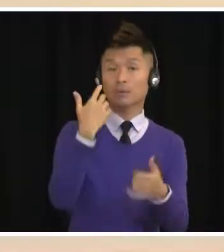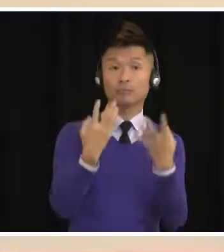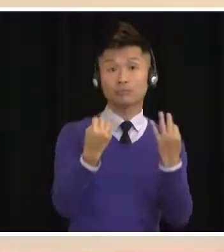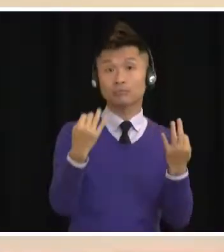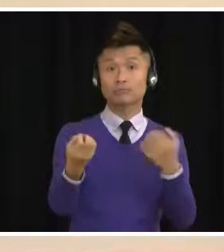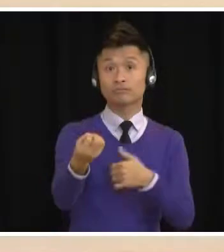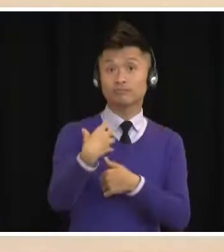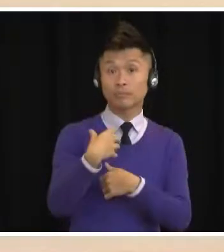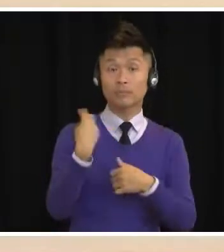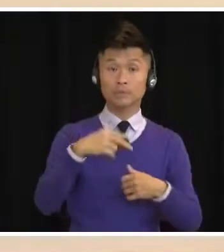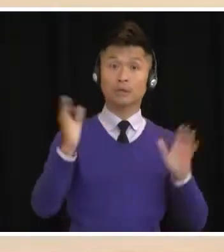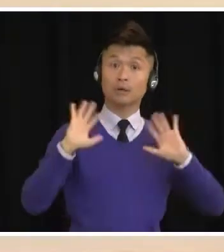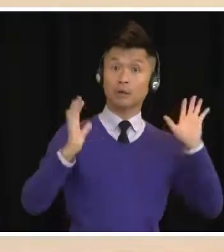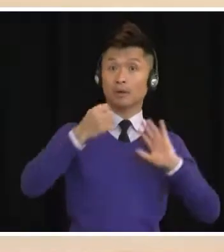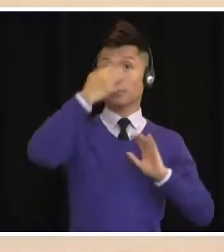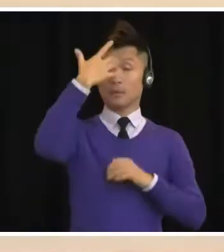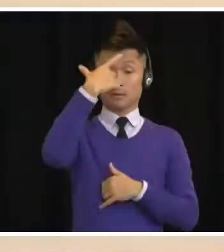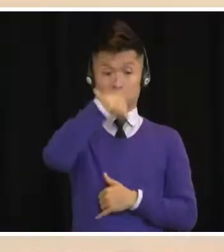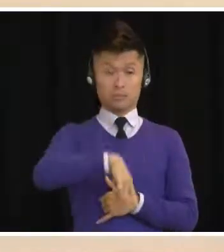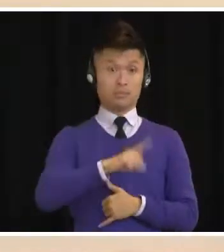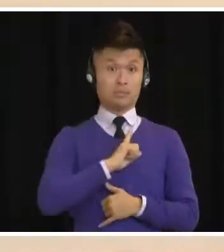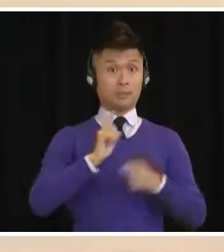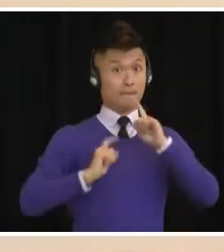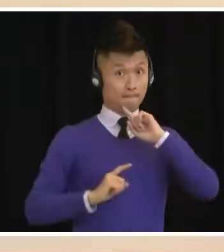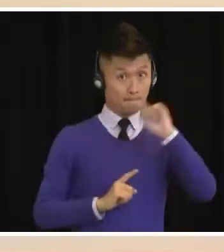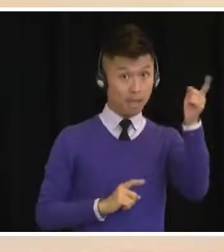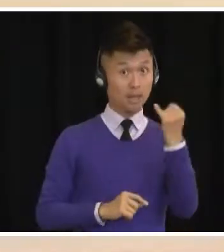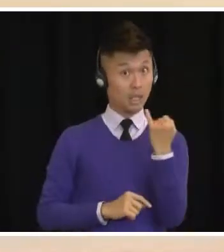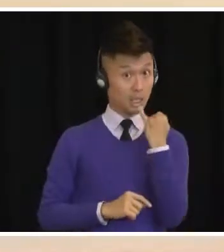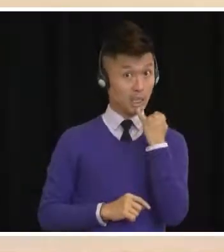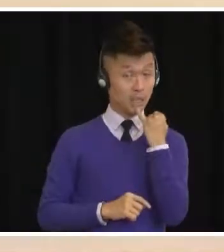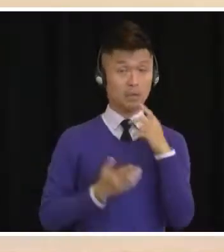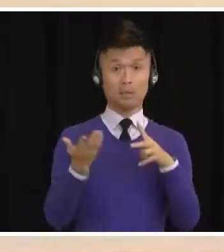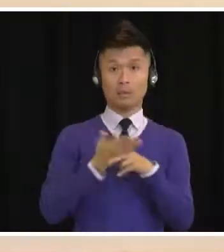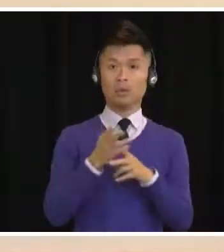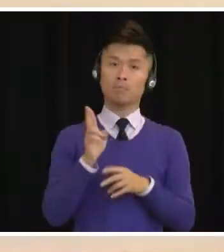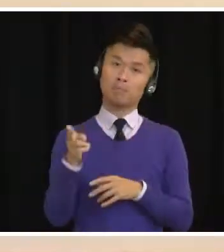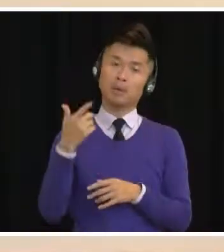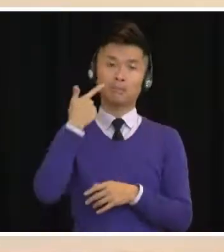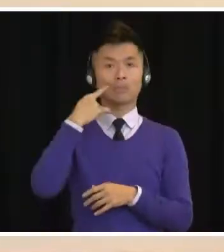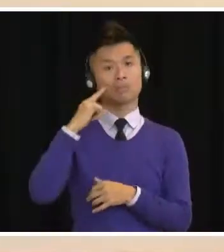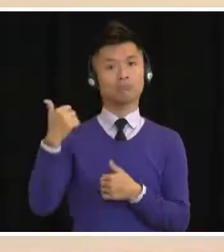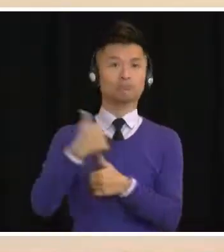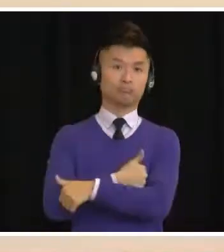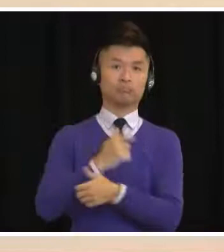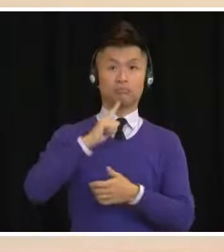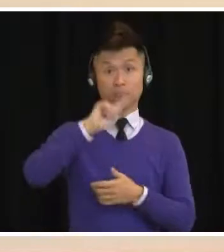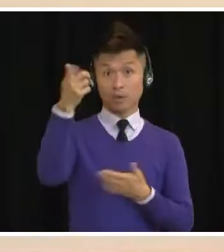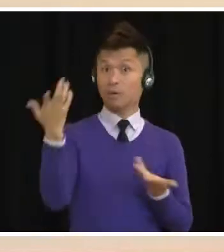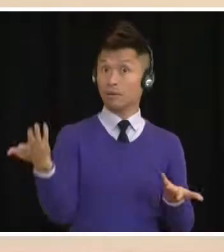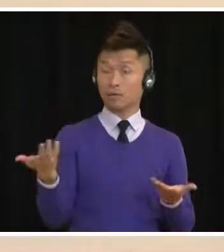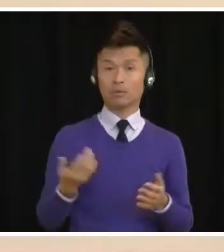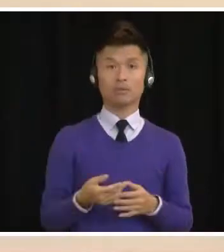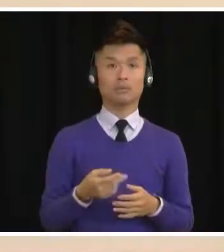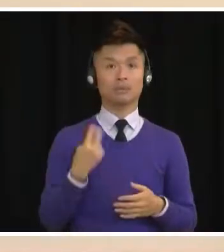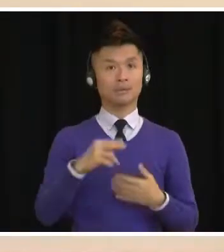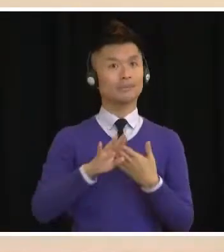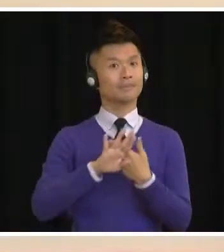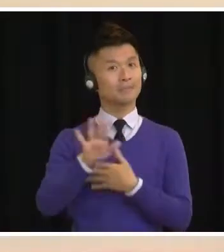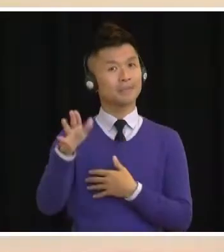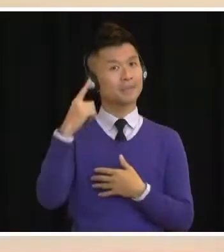do it through a parent? Some very brief other clarification on the issue